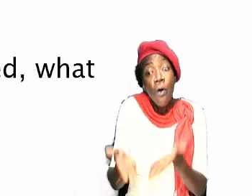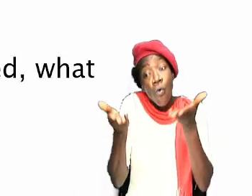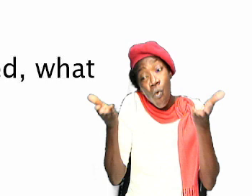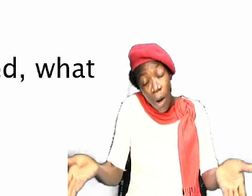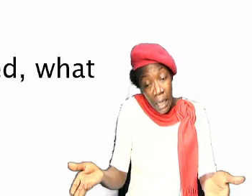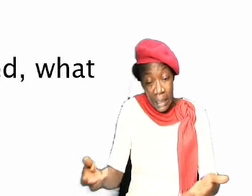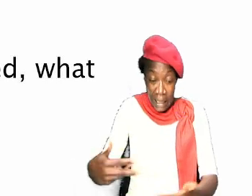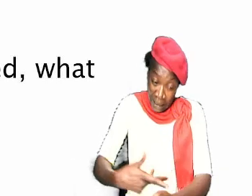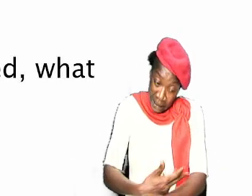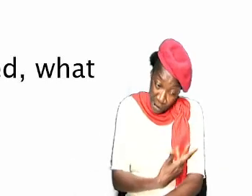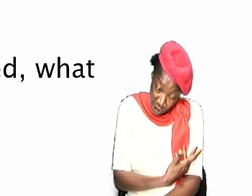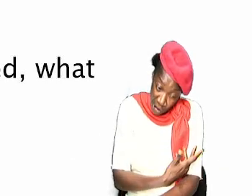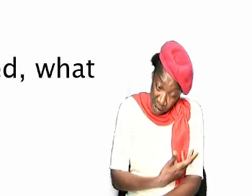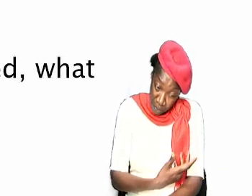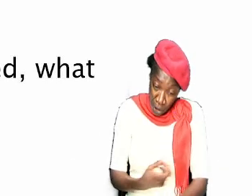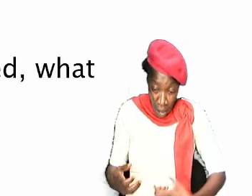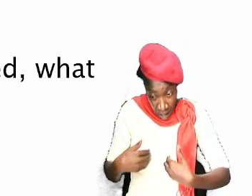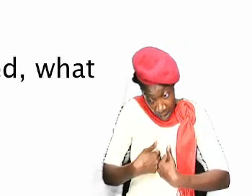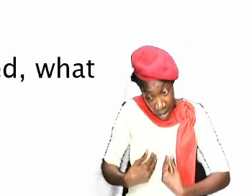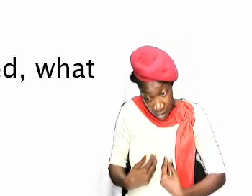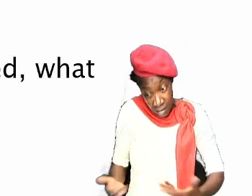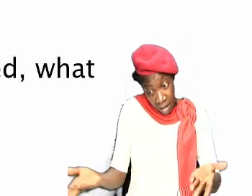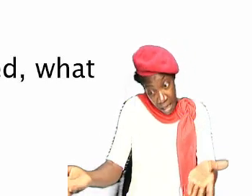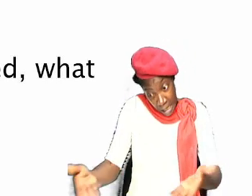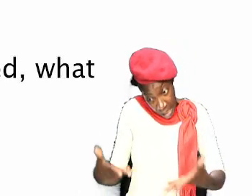king looks at the prophet